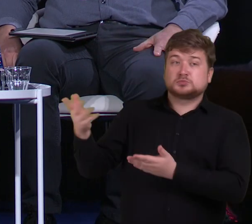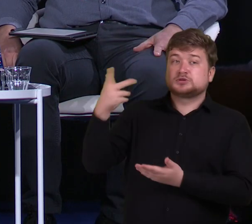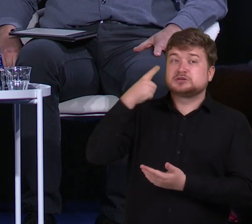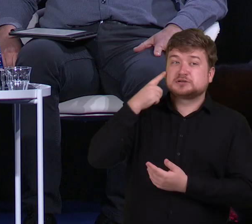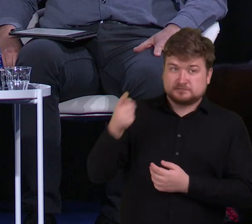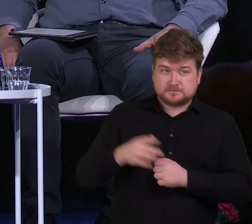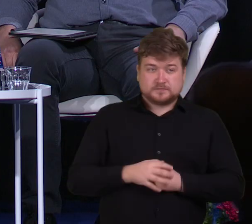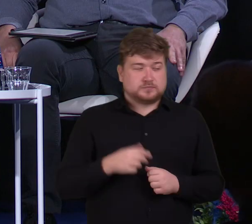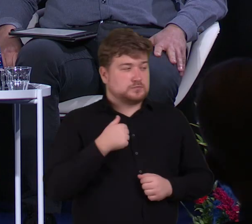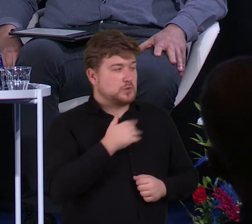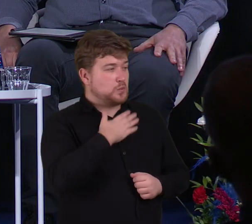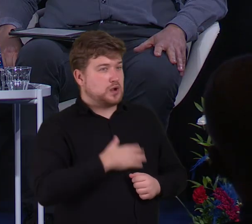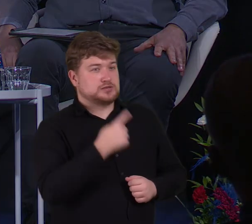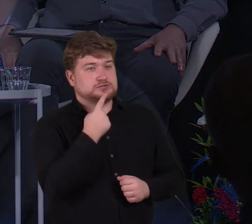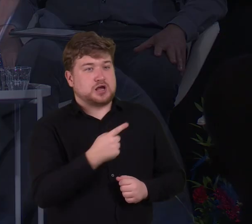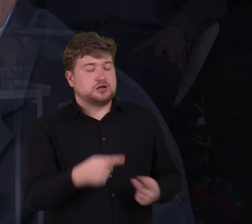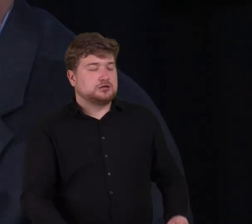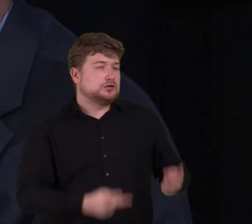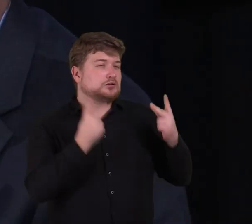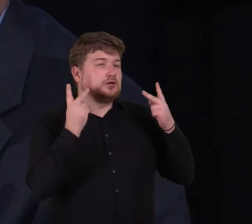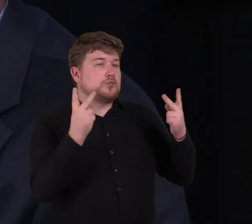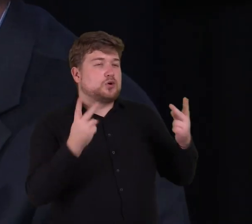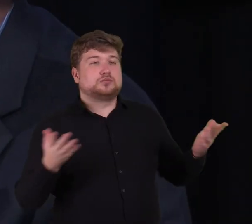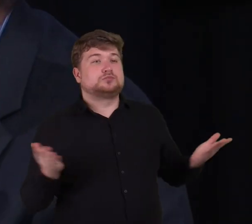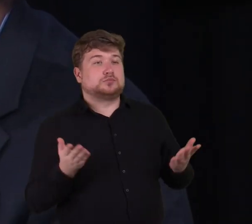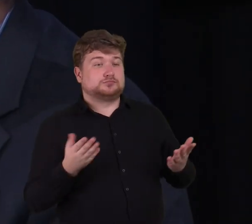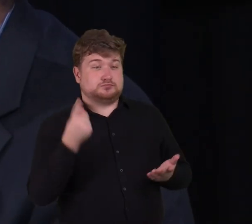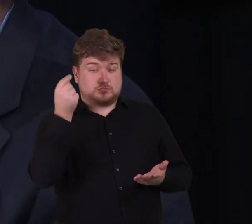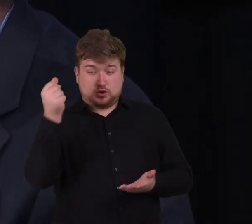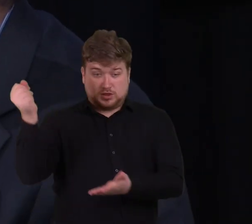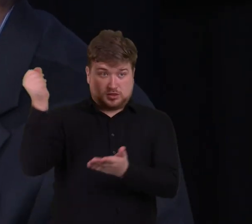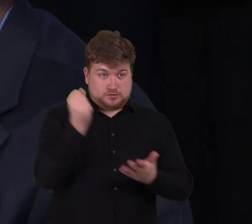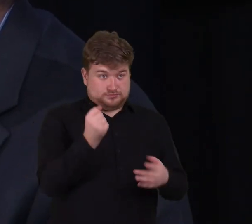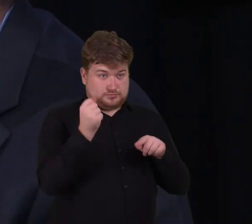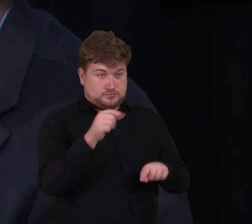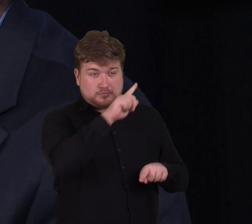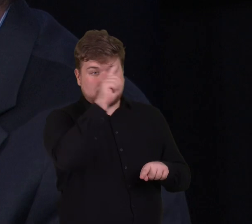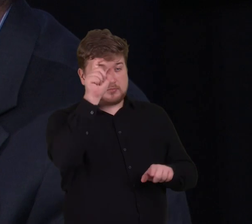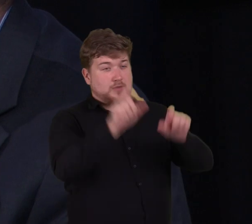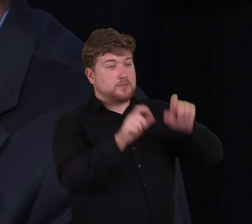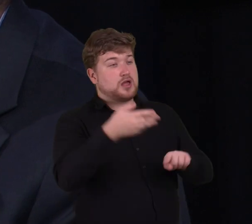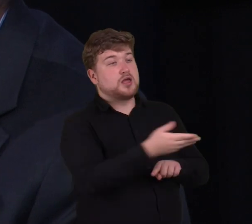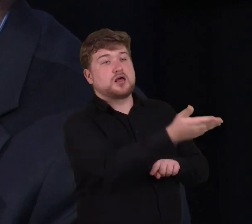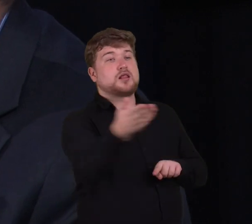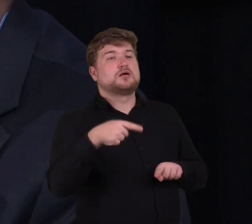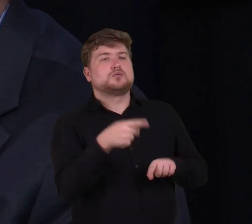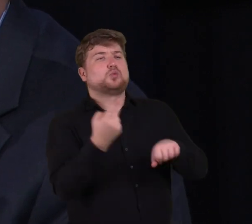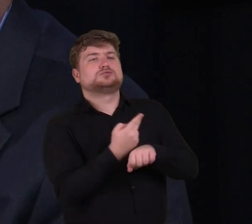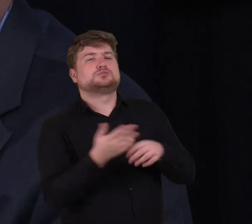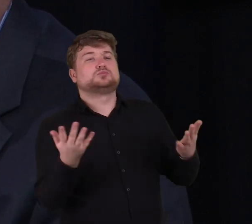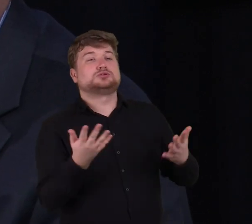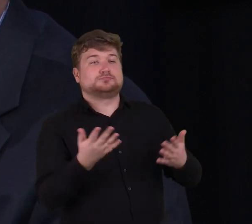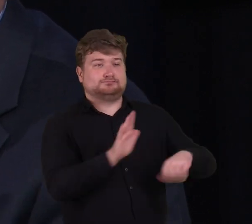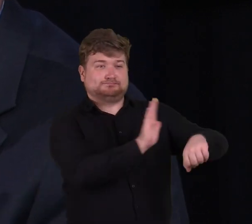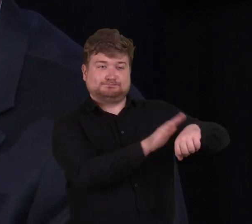get from EU's money. We are losing acceptance in each and every... So understanding. So just to make sure that the